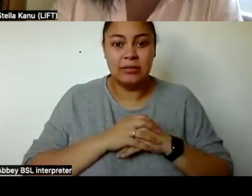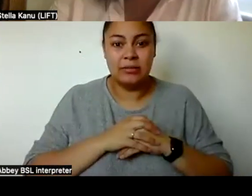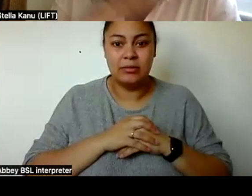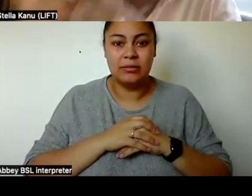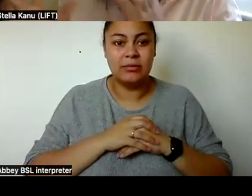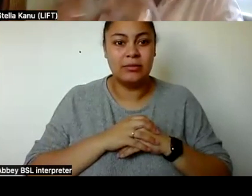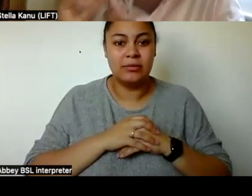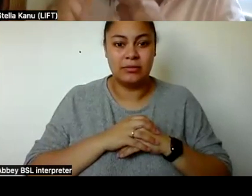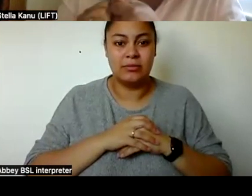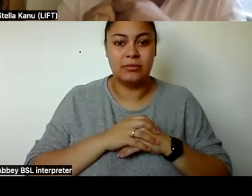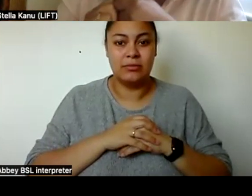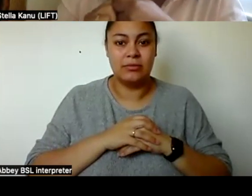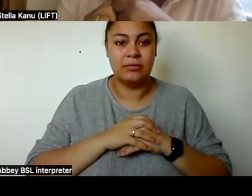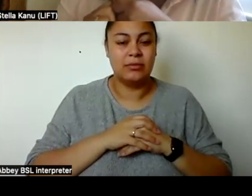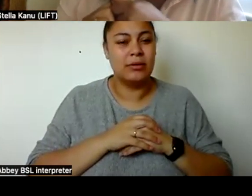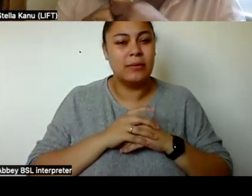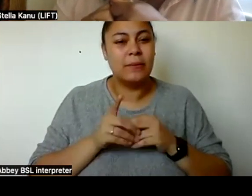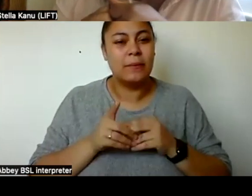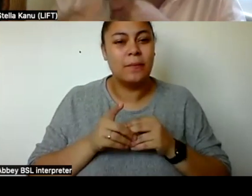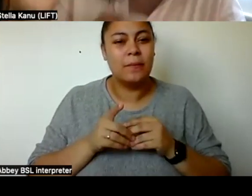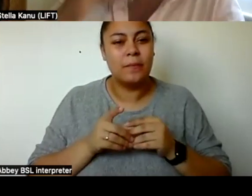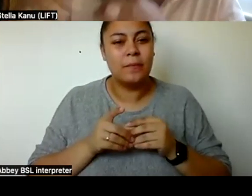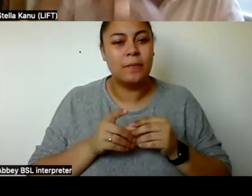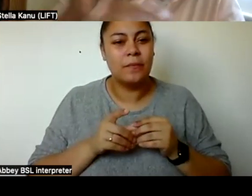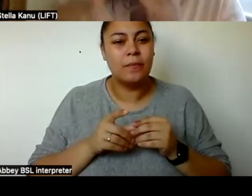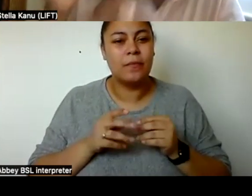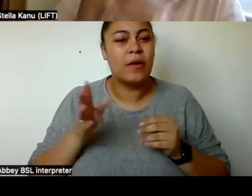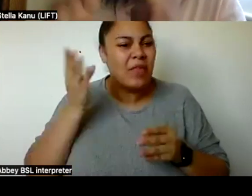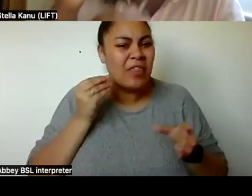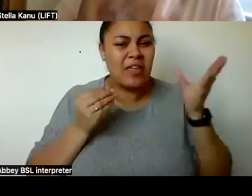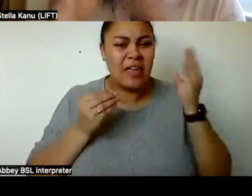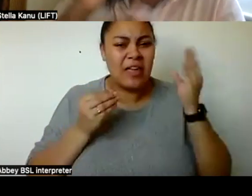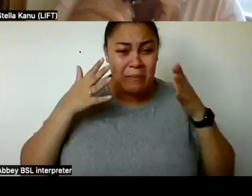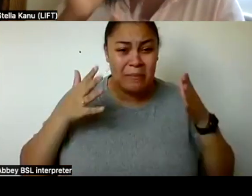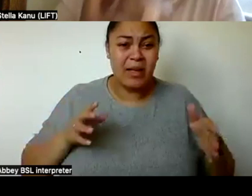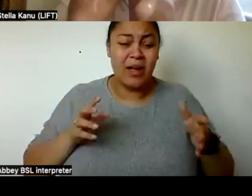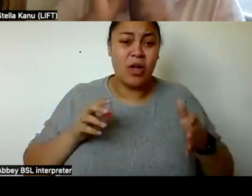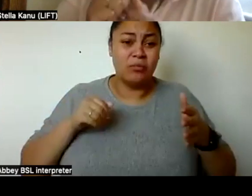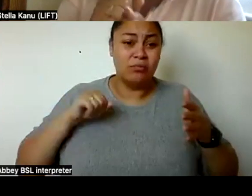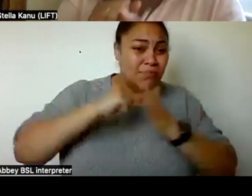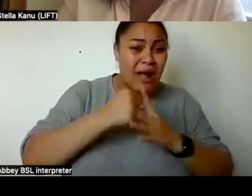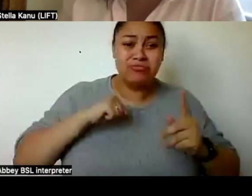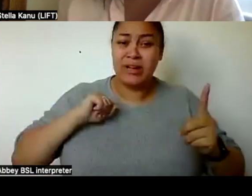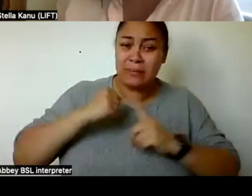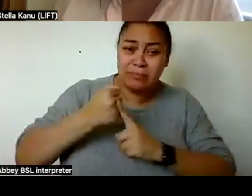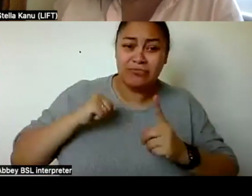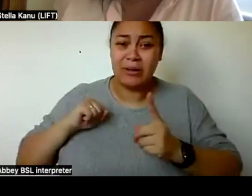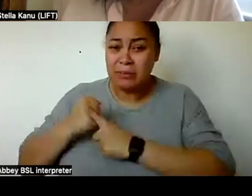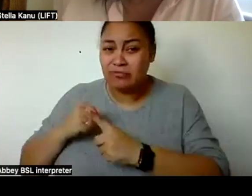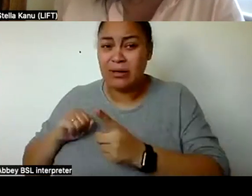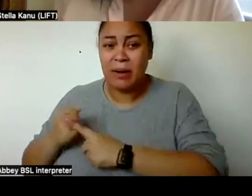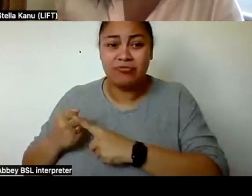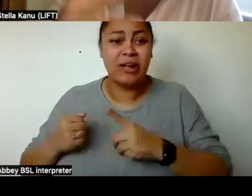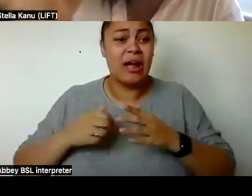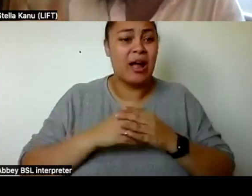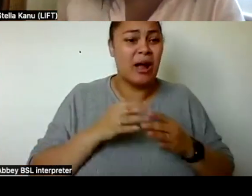support that. And that's even before you start thinking about all of the hurdles that are involved and the barriers in the bureaucratic process.